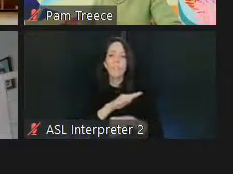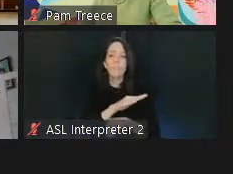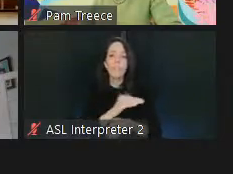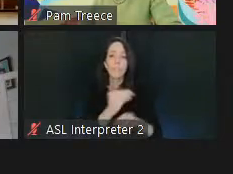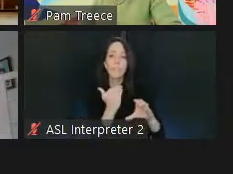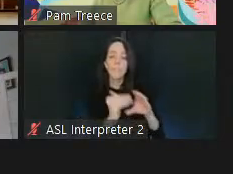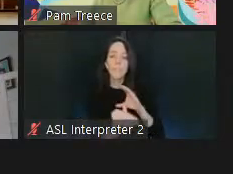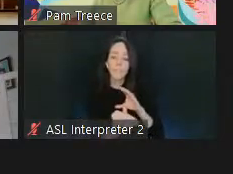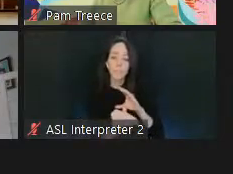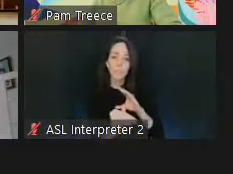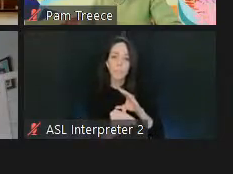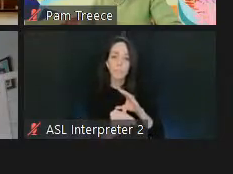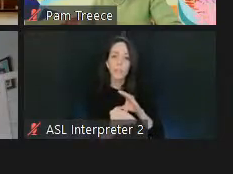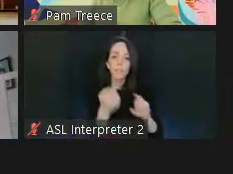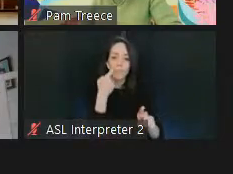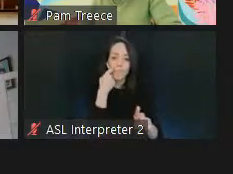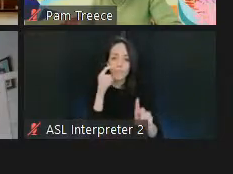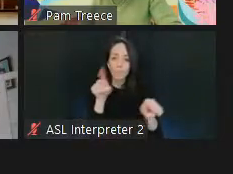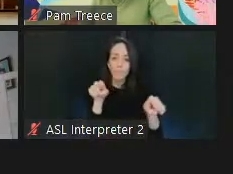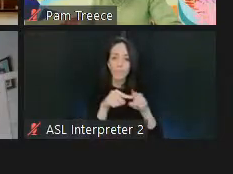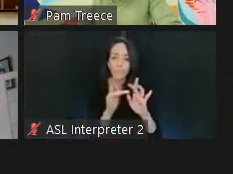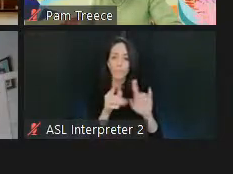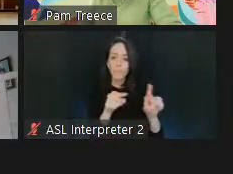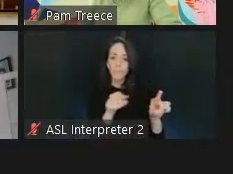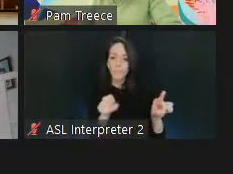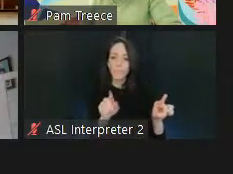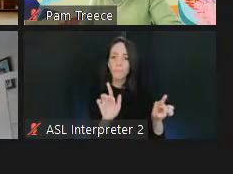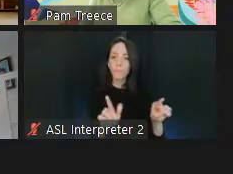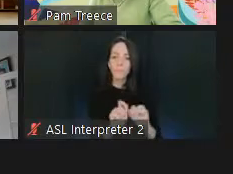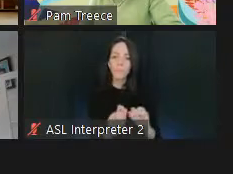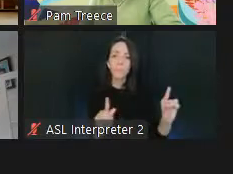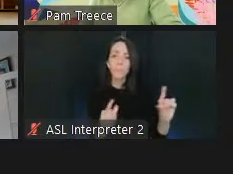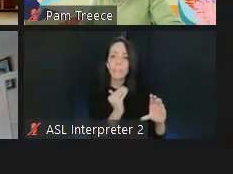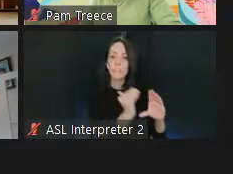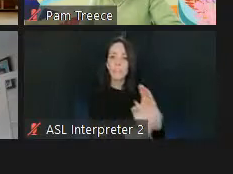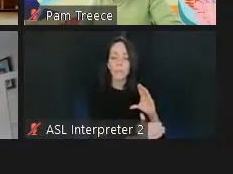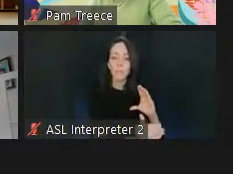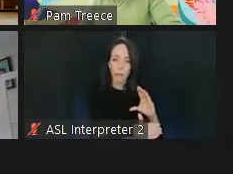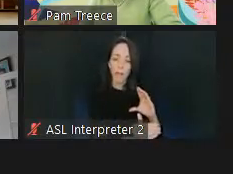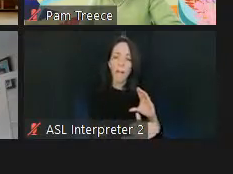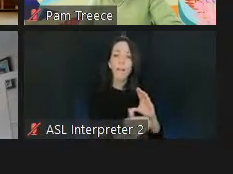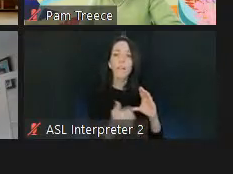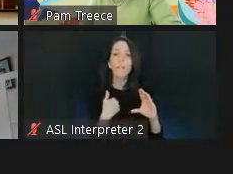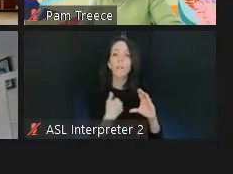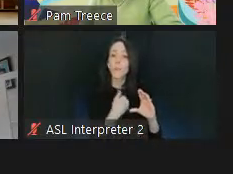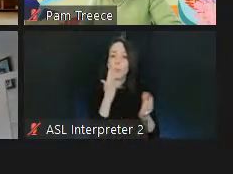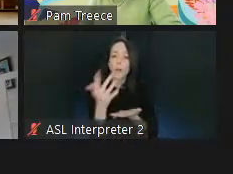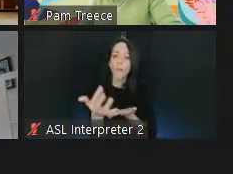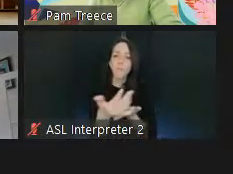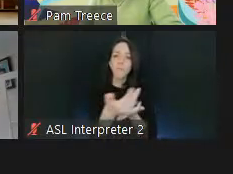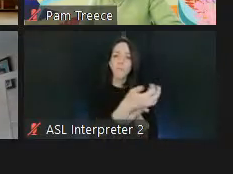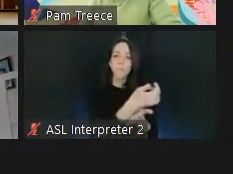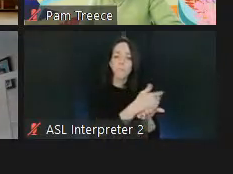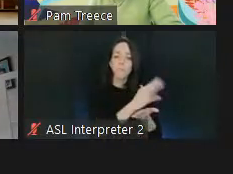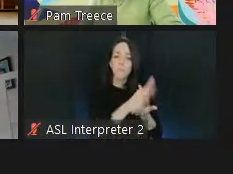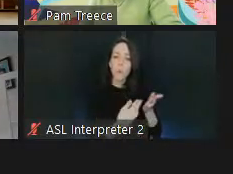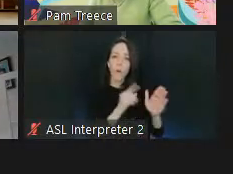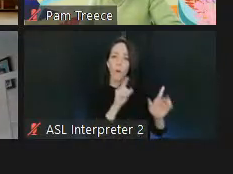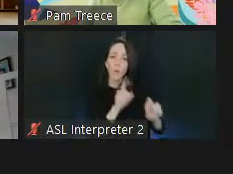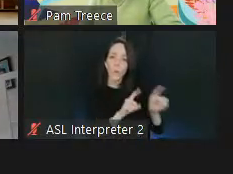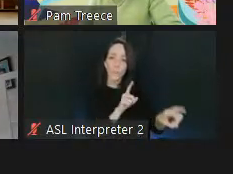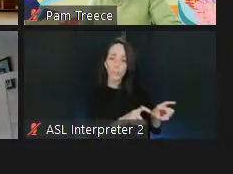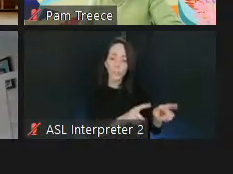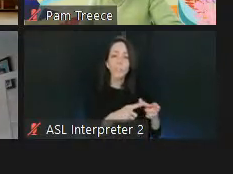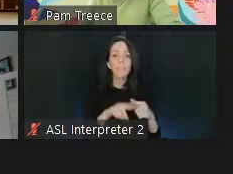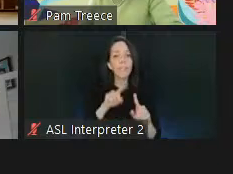email on the slide, and we will compile the questions along with the answers